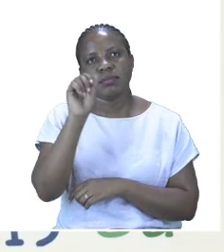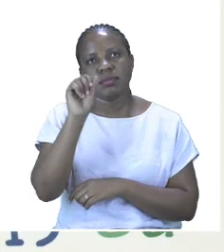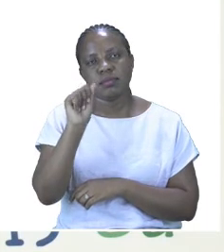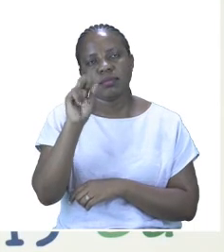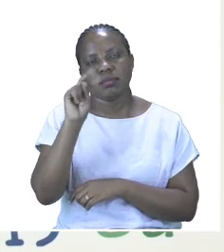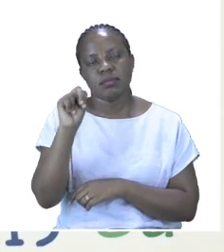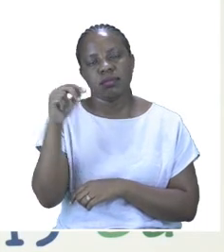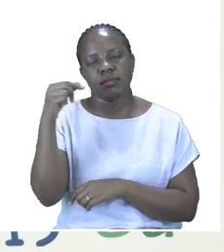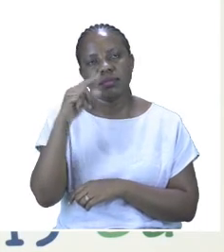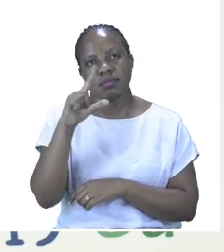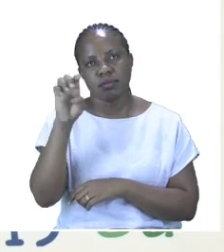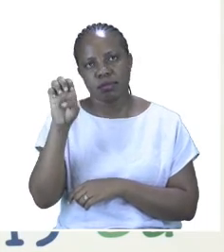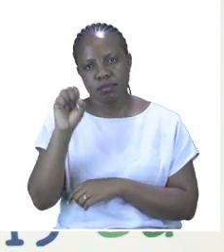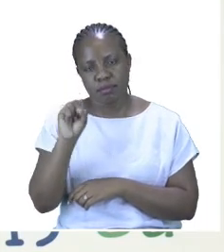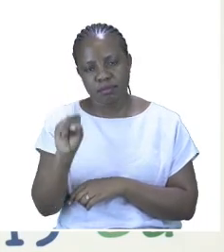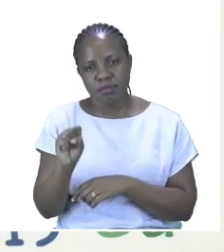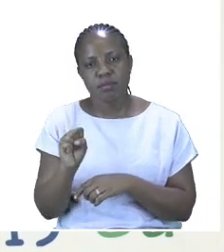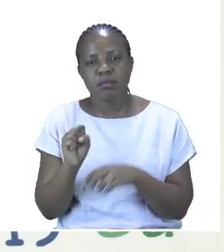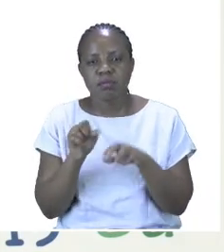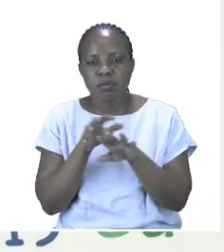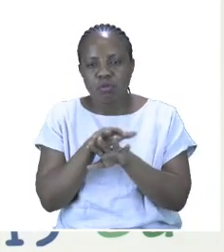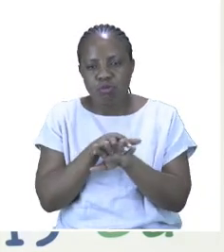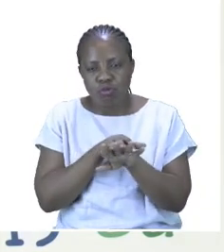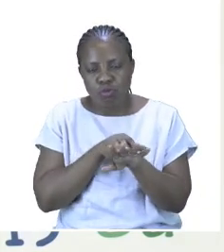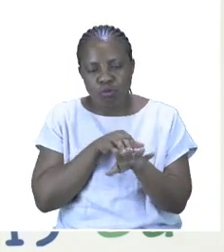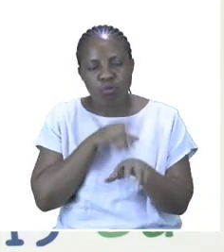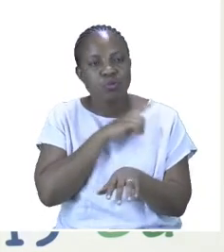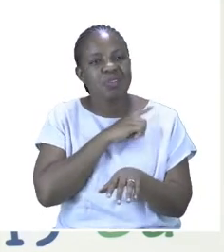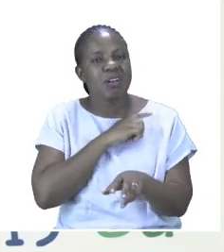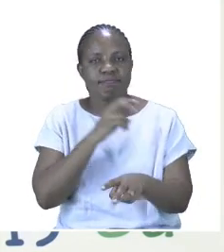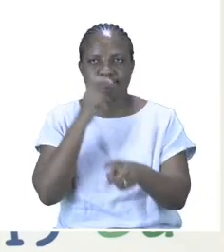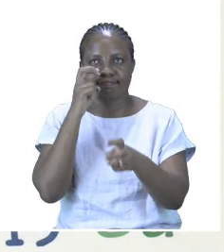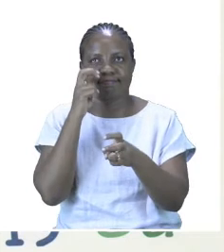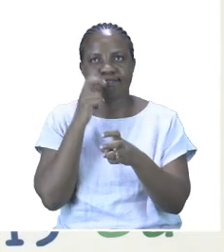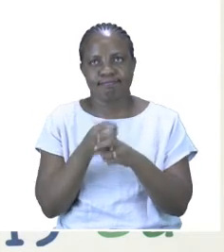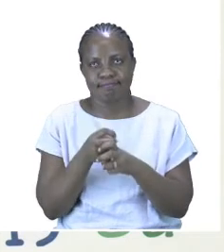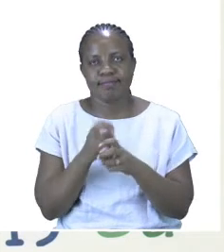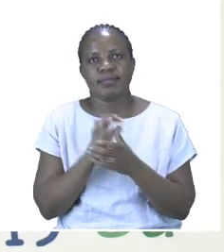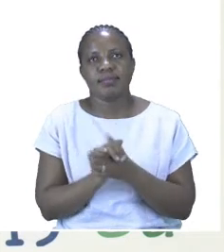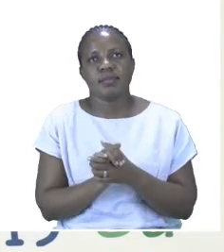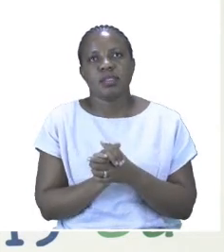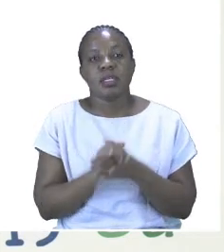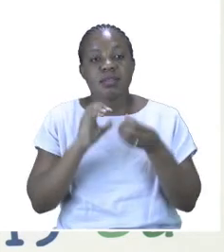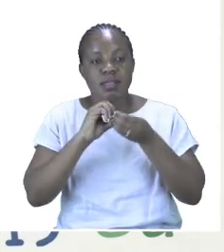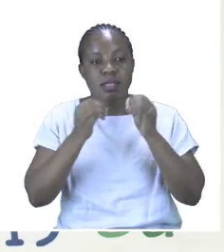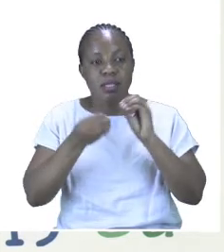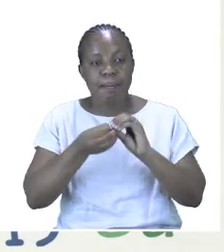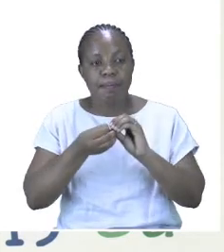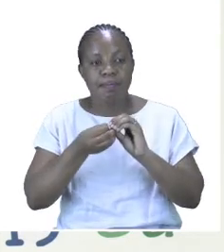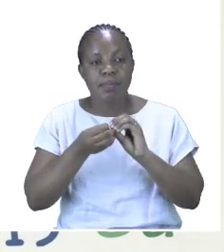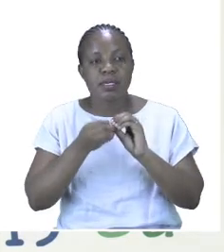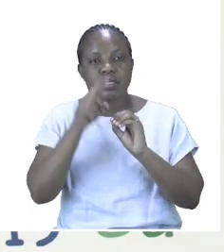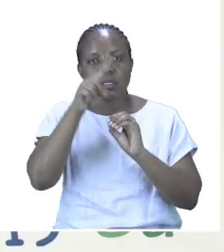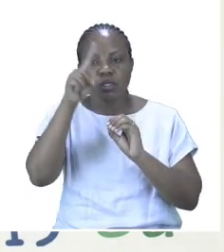because this will be hard. Let me try again. This one says the number of sides. So this is a